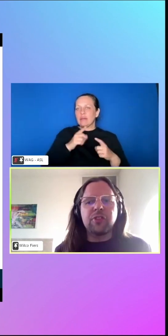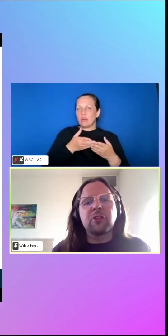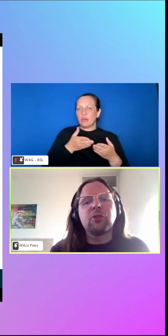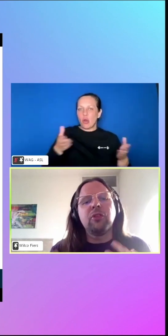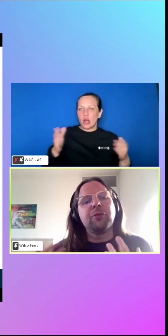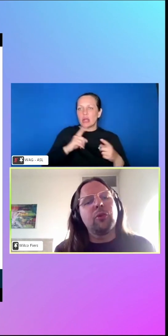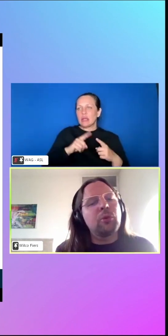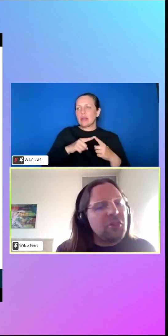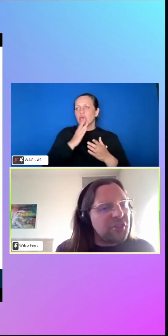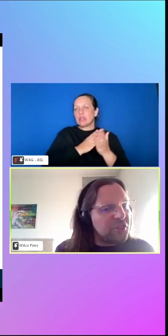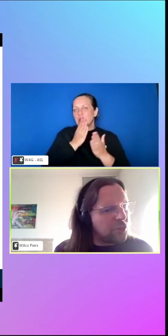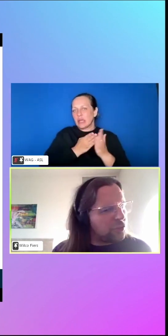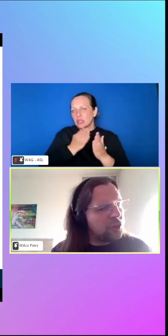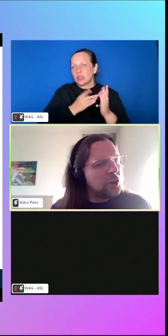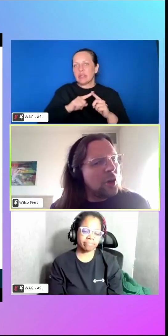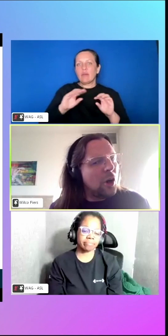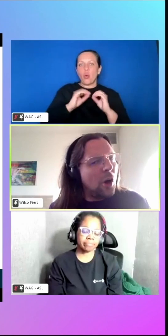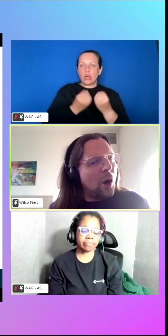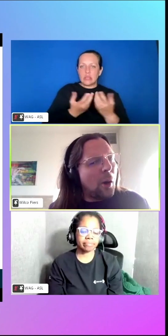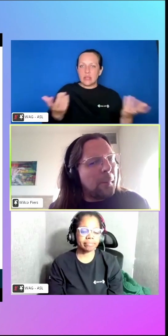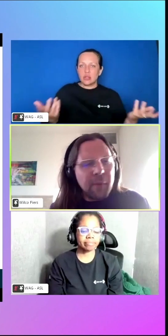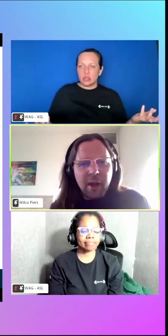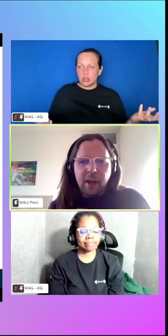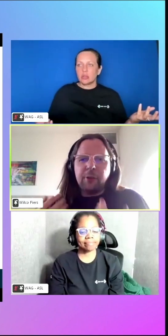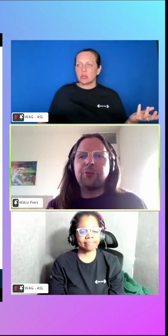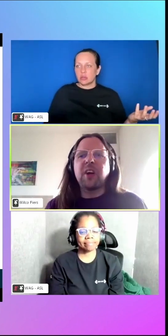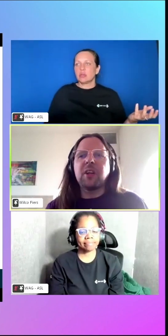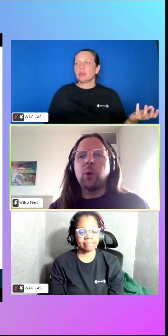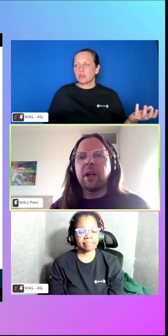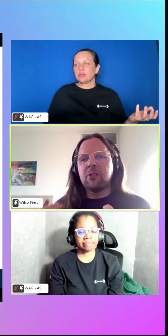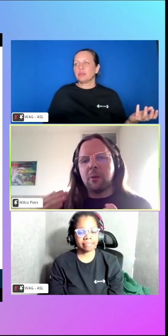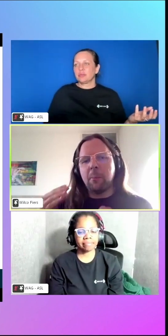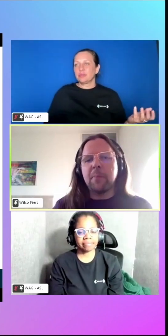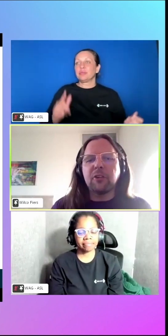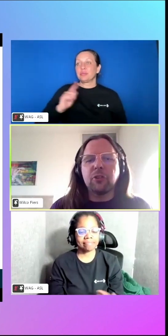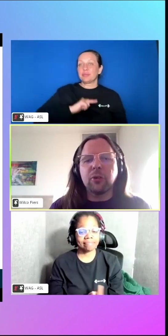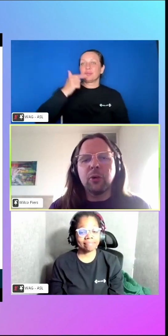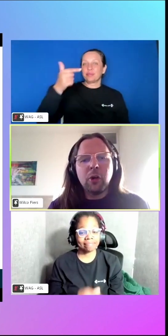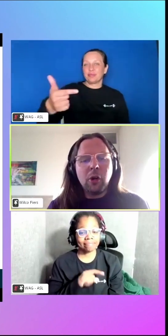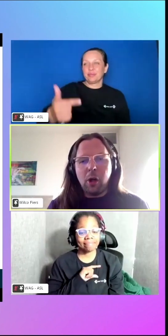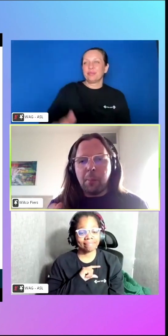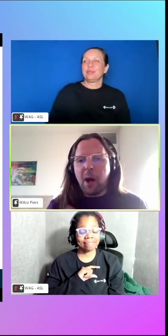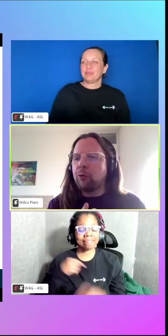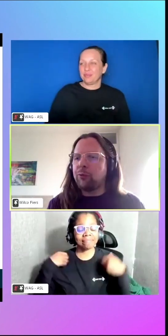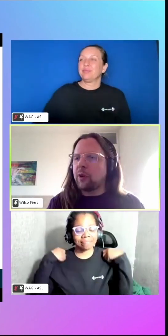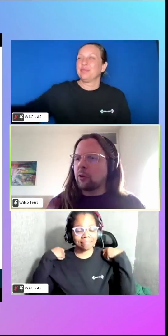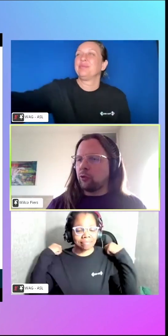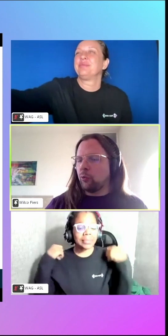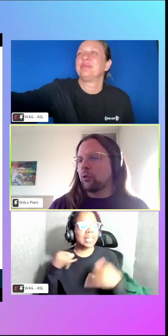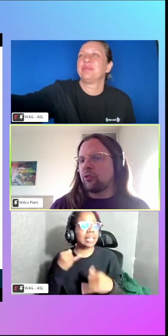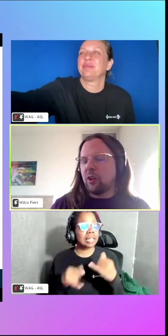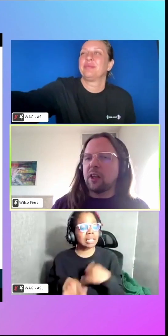different sectors or different organizations? And then find a way to measure how